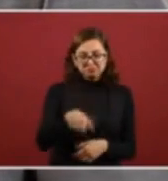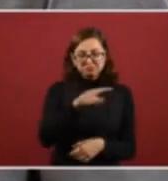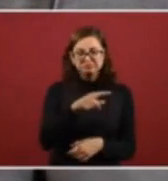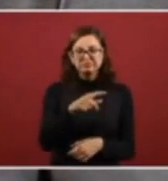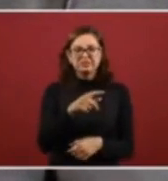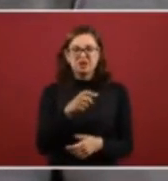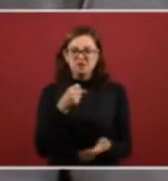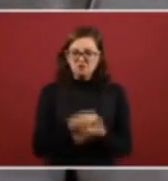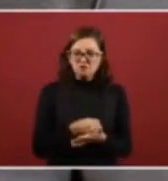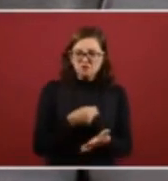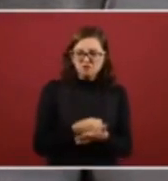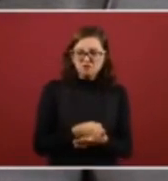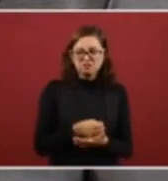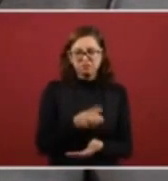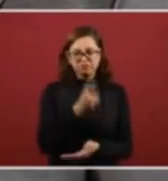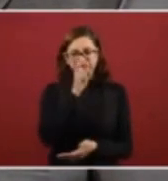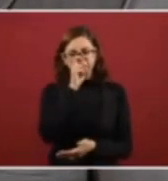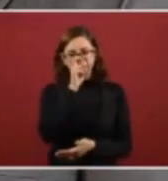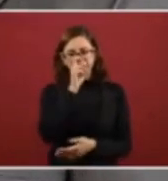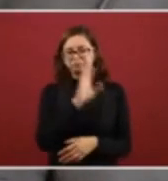get stubborn.